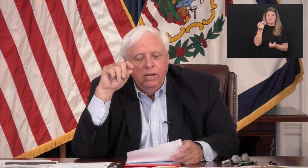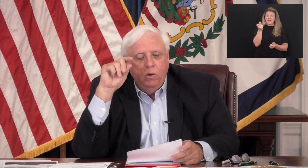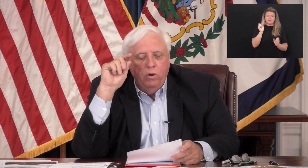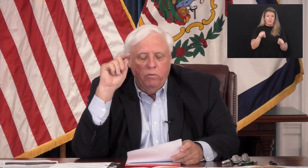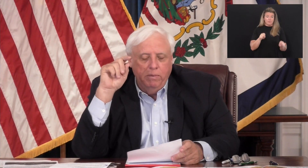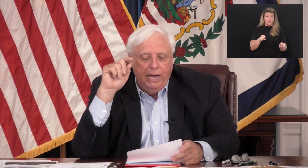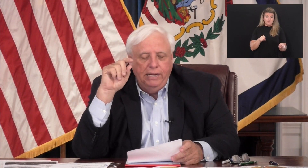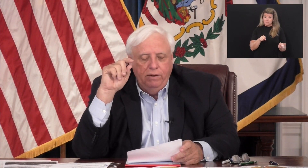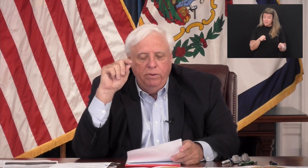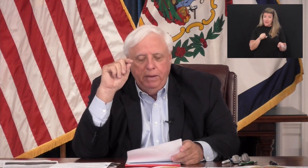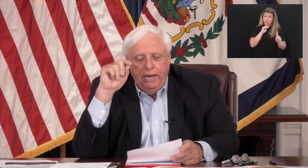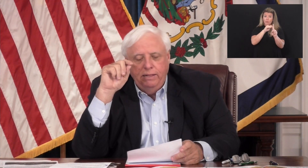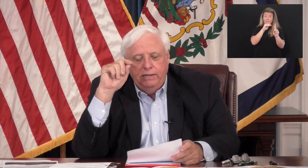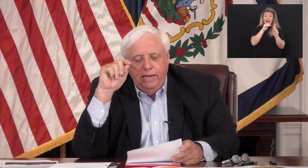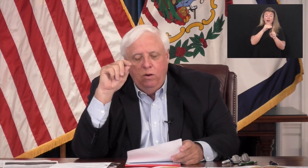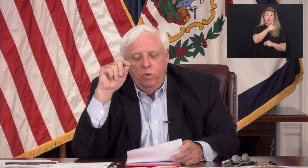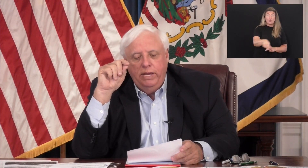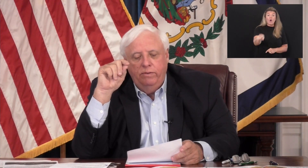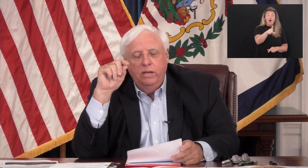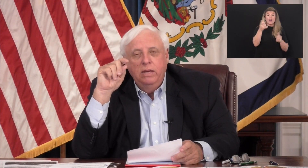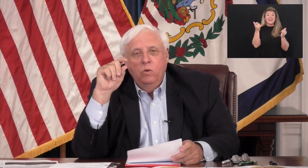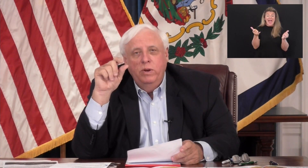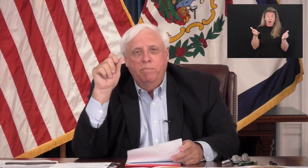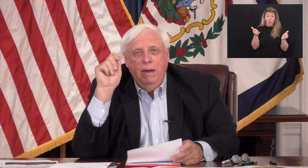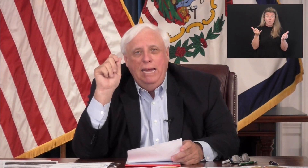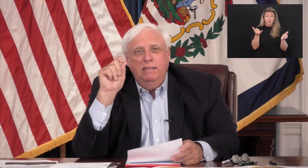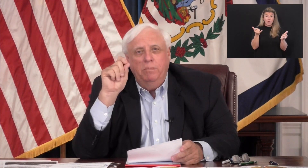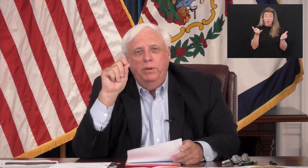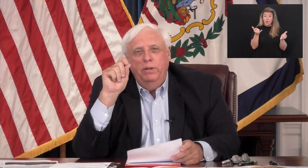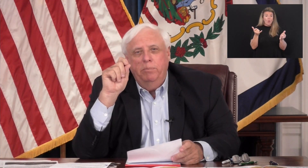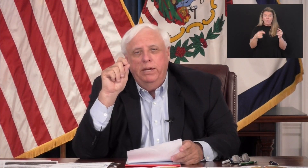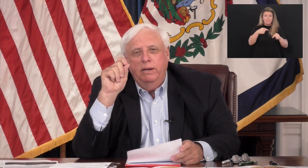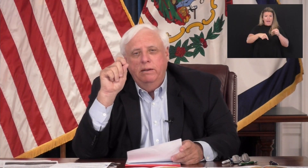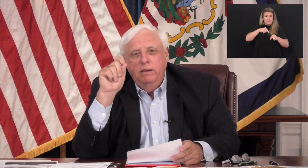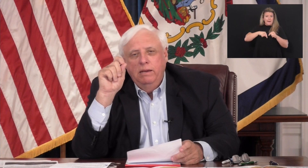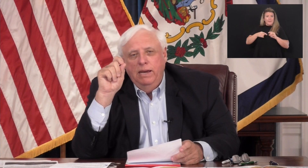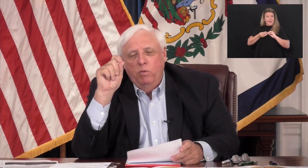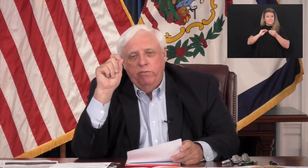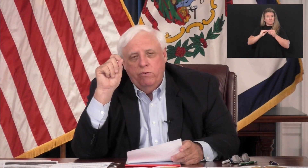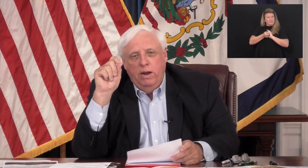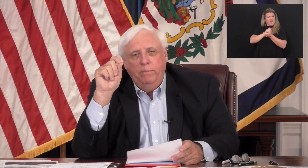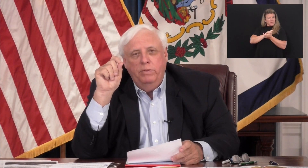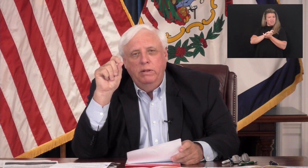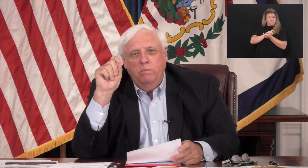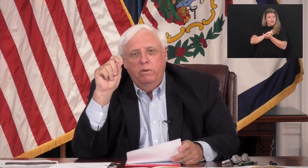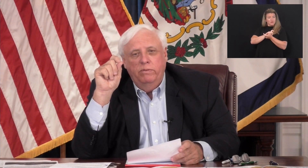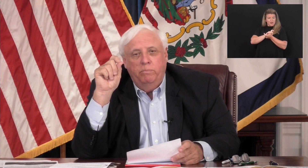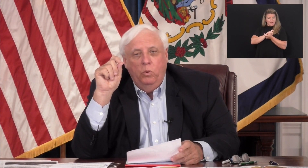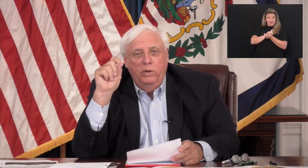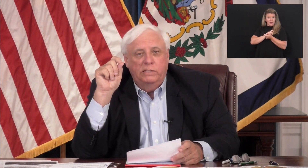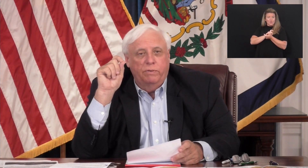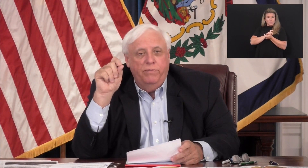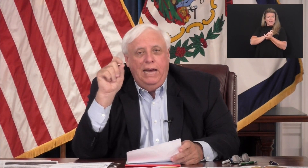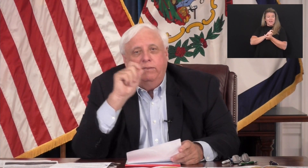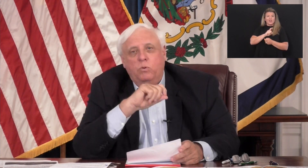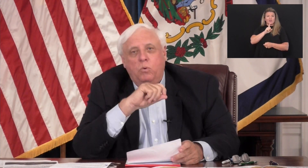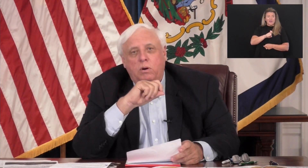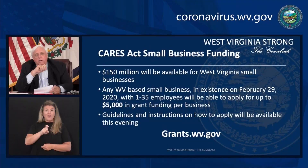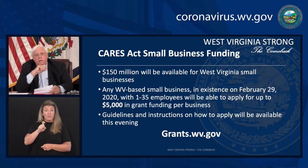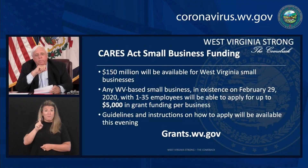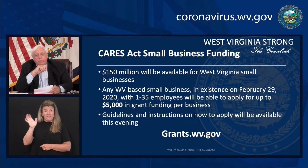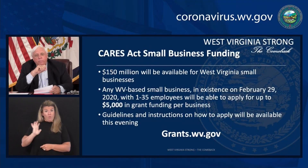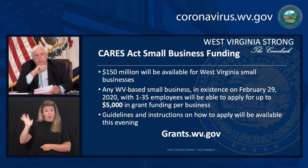to be more. I want to go over just a few numbers with you, and I'll go over them very quickly, but